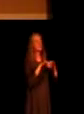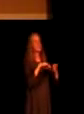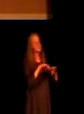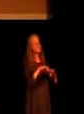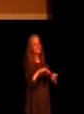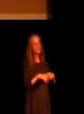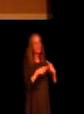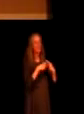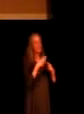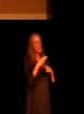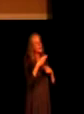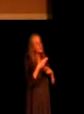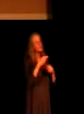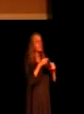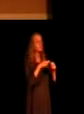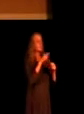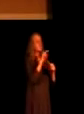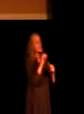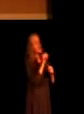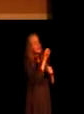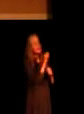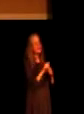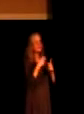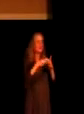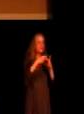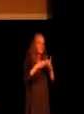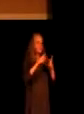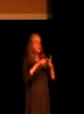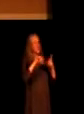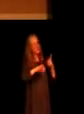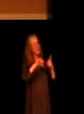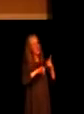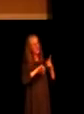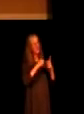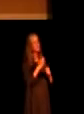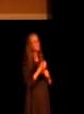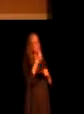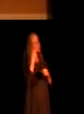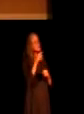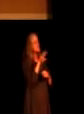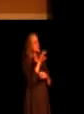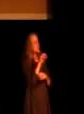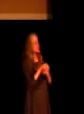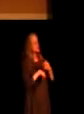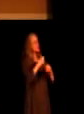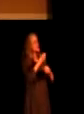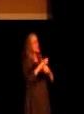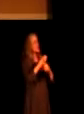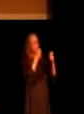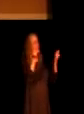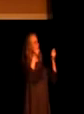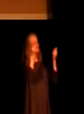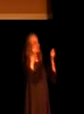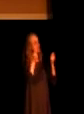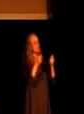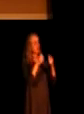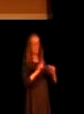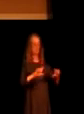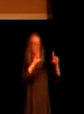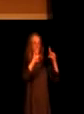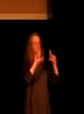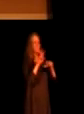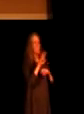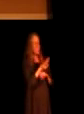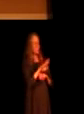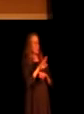NASA Earth science, and they had a 60th anniversary last year, and on their websites they have some really